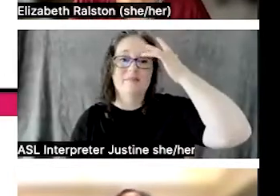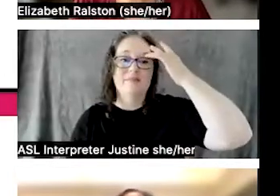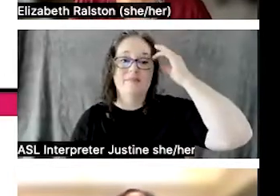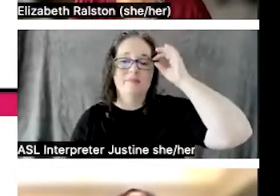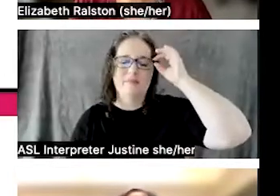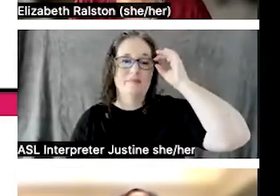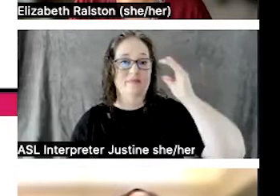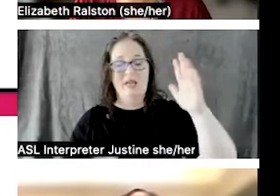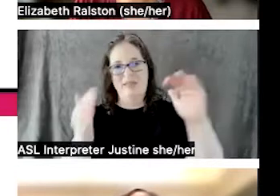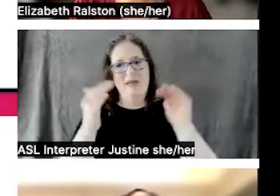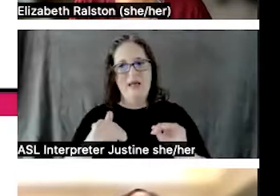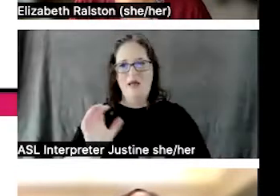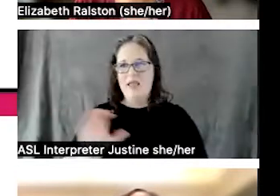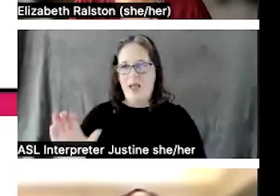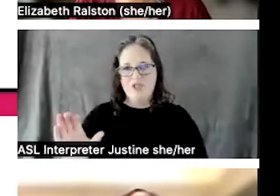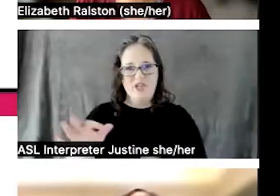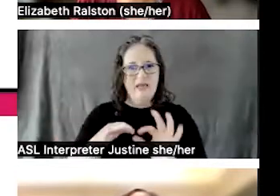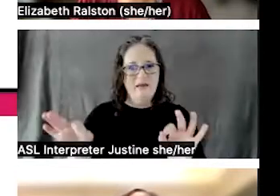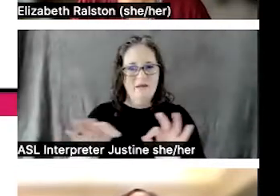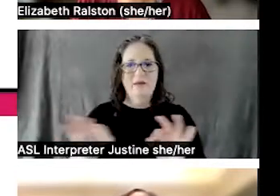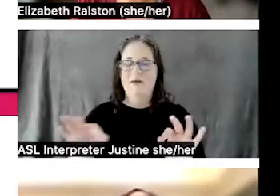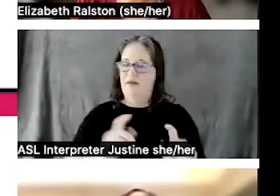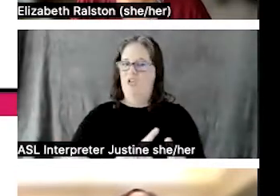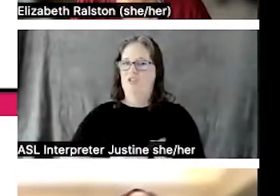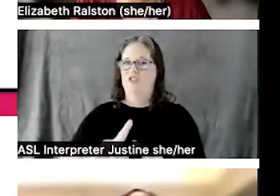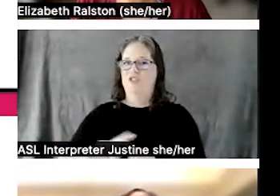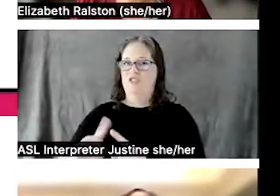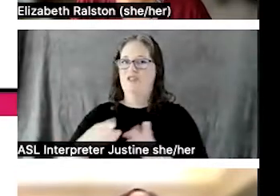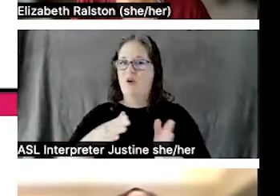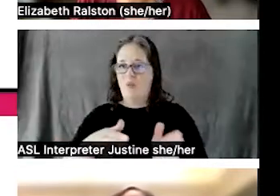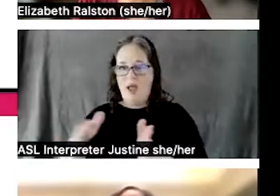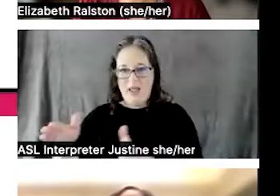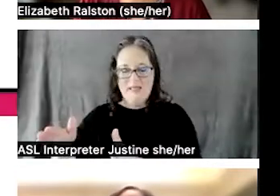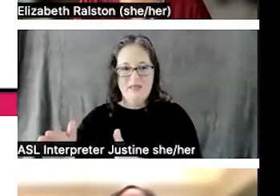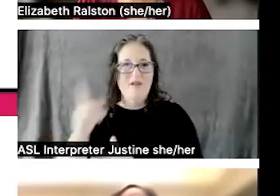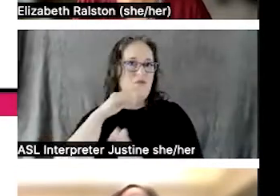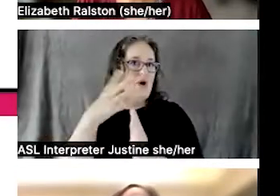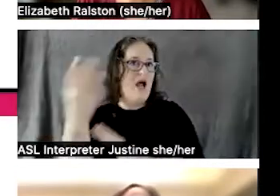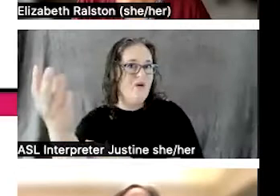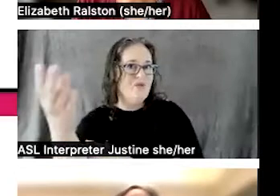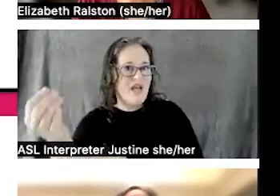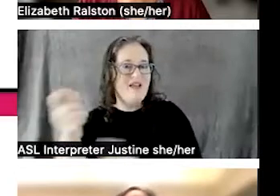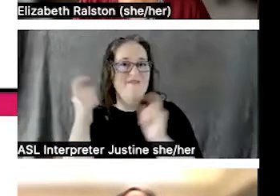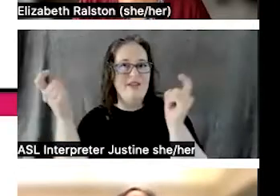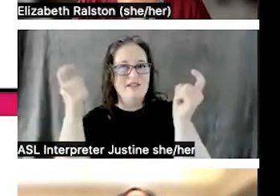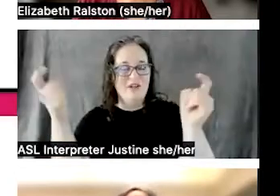of captioning different situations, whether it's outdoor festivals or indoors